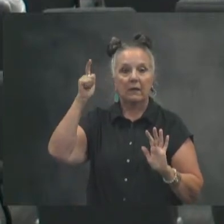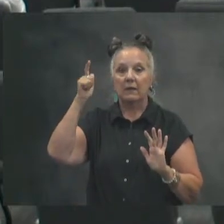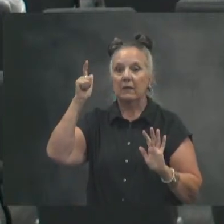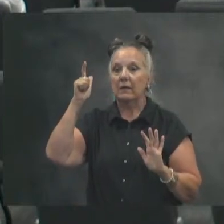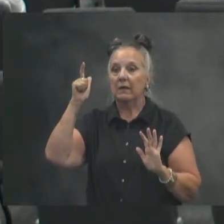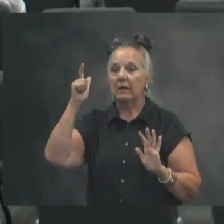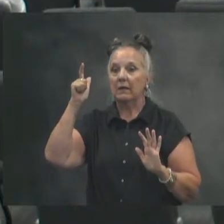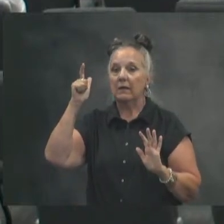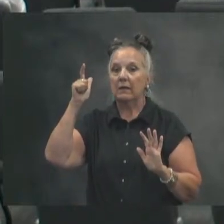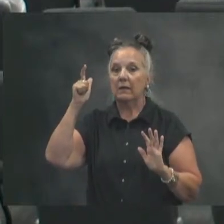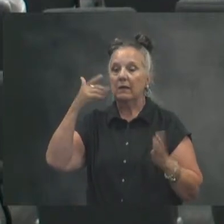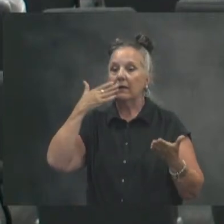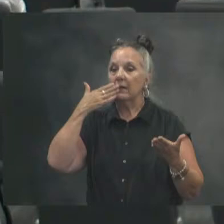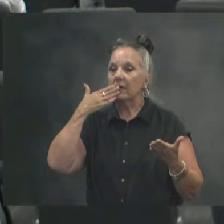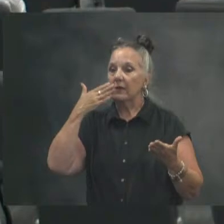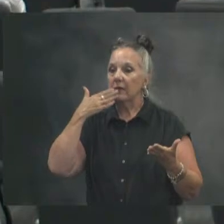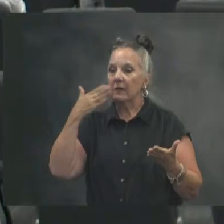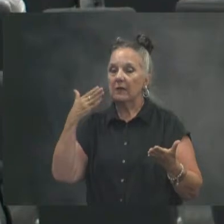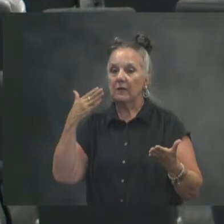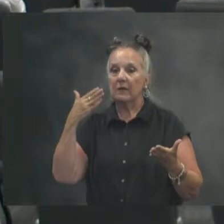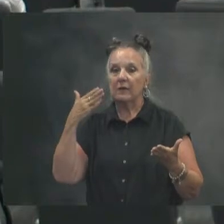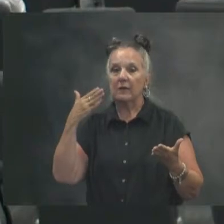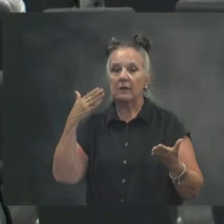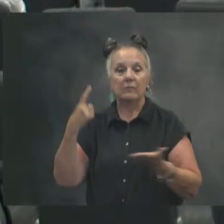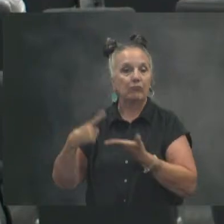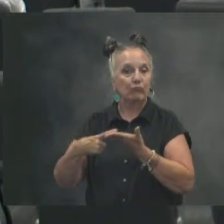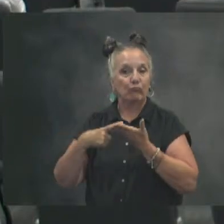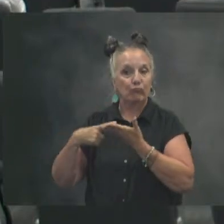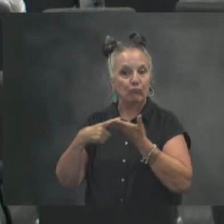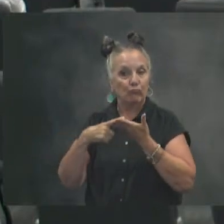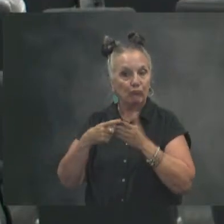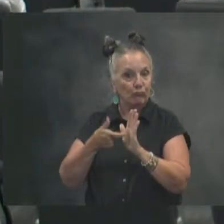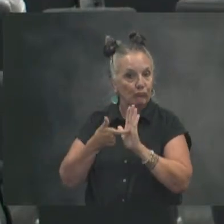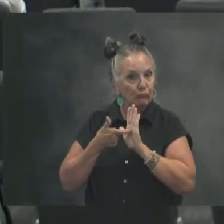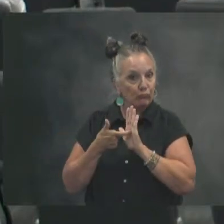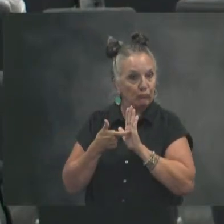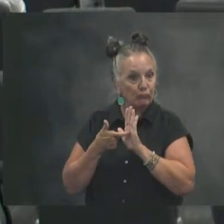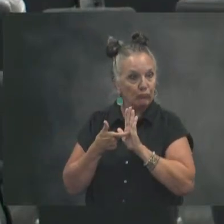Thank you, Dr. Zentmeyer. Any discussion?